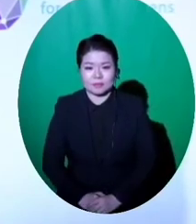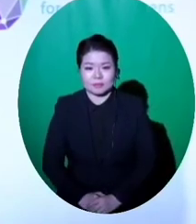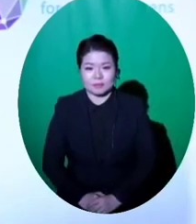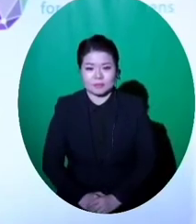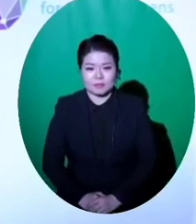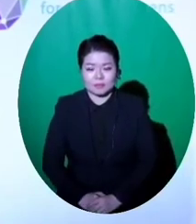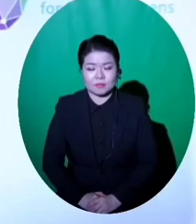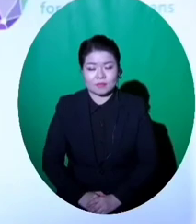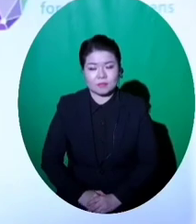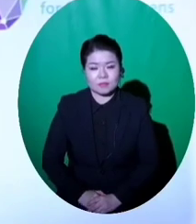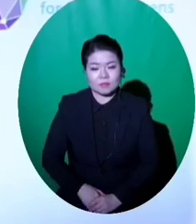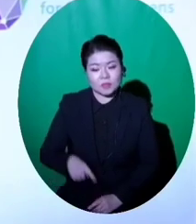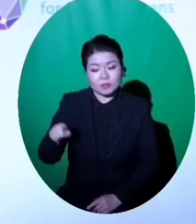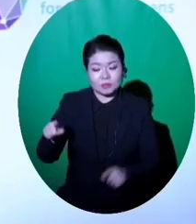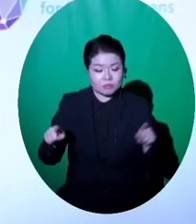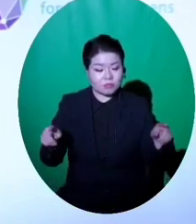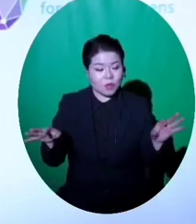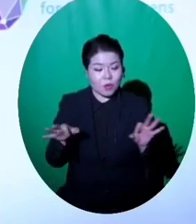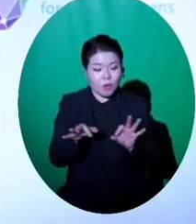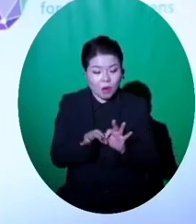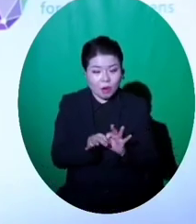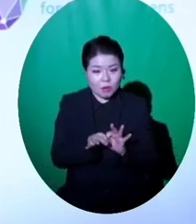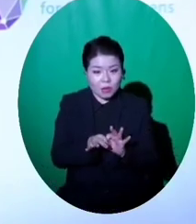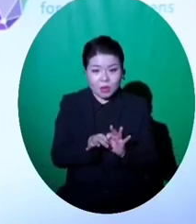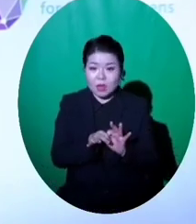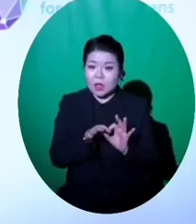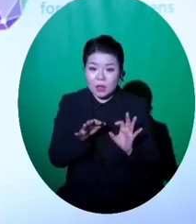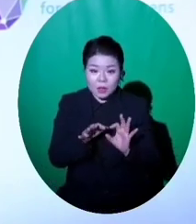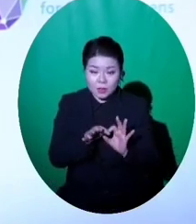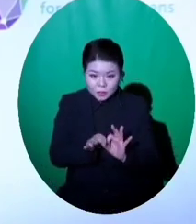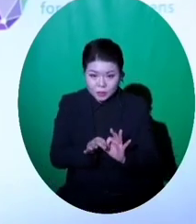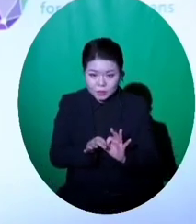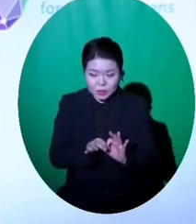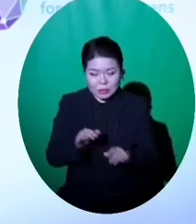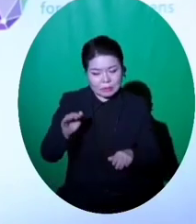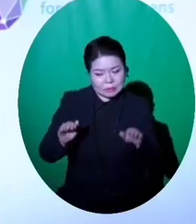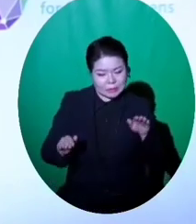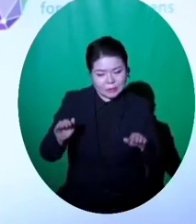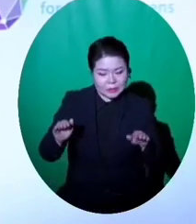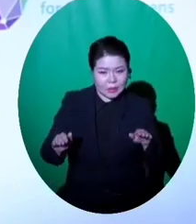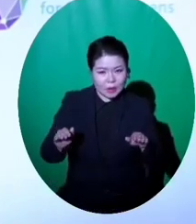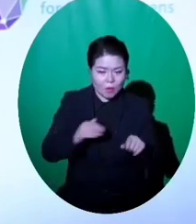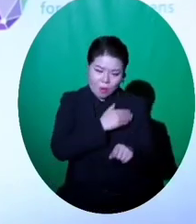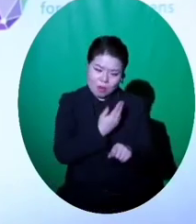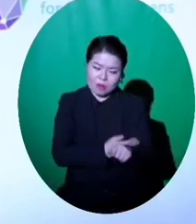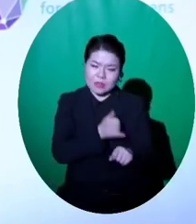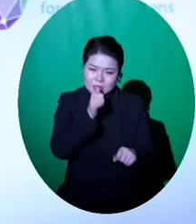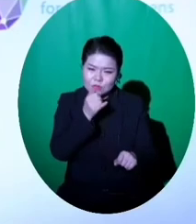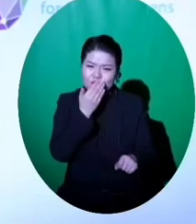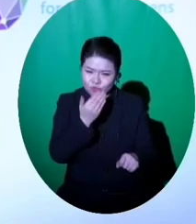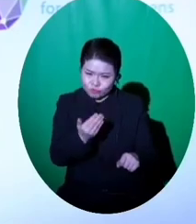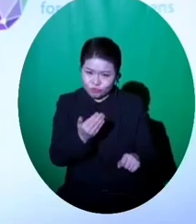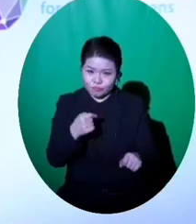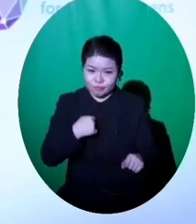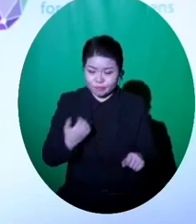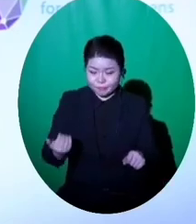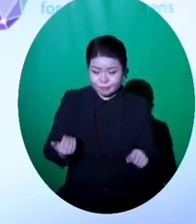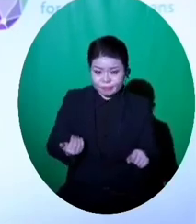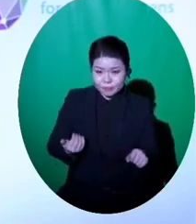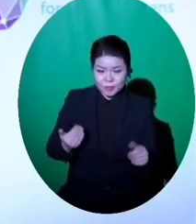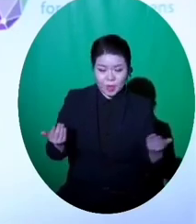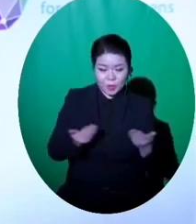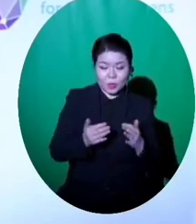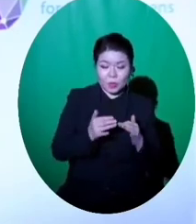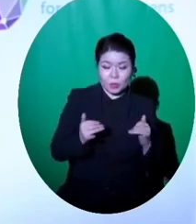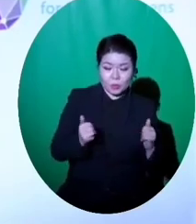relationships. I think it's important to mention the labor force and also racism, because I think that's